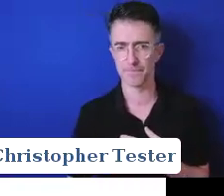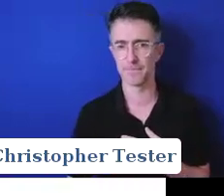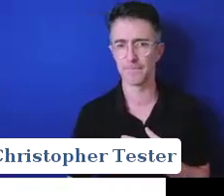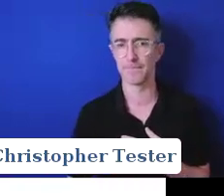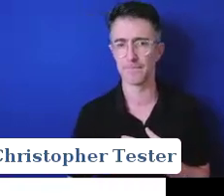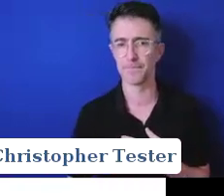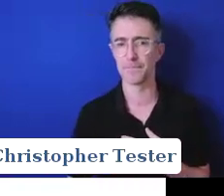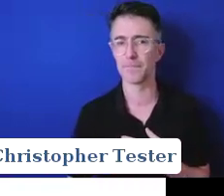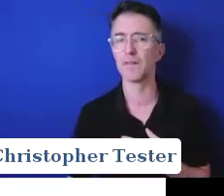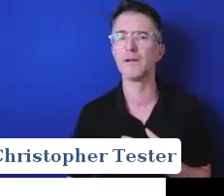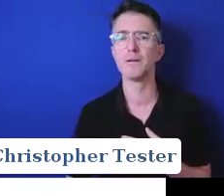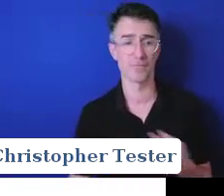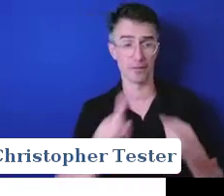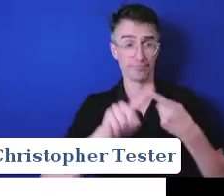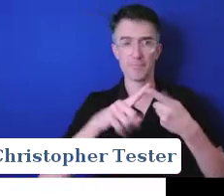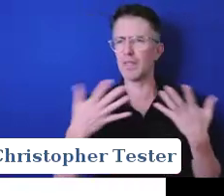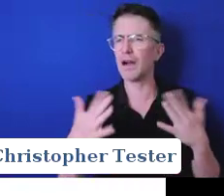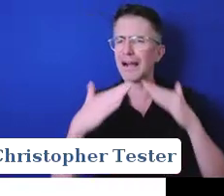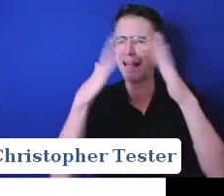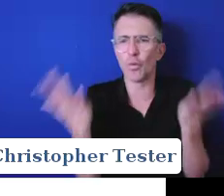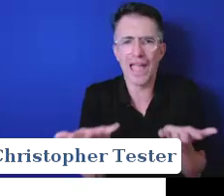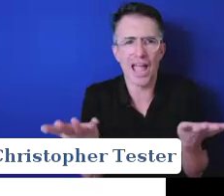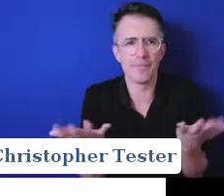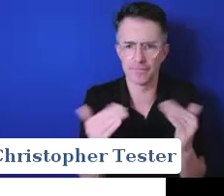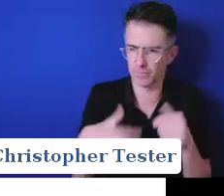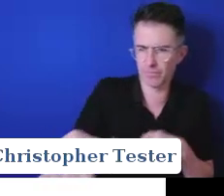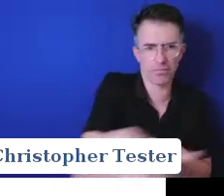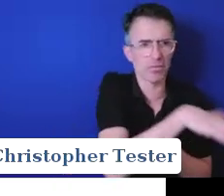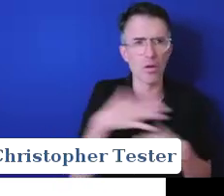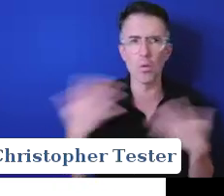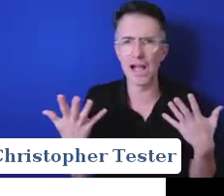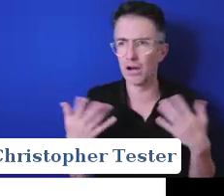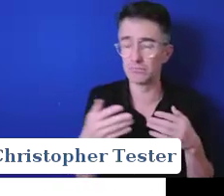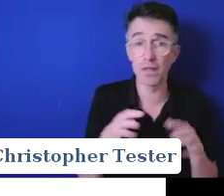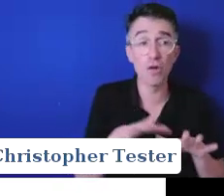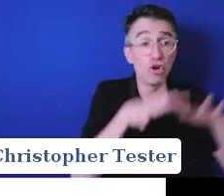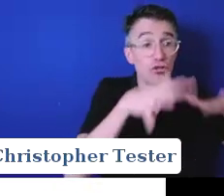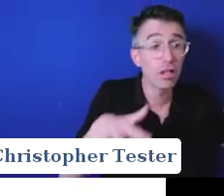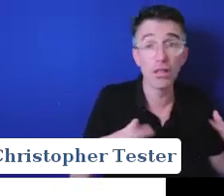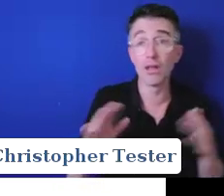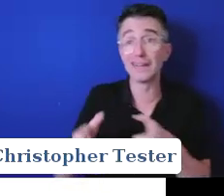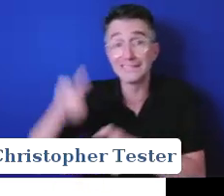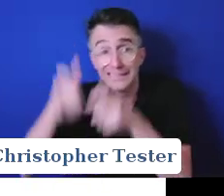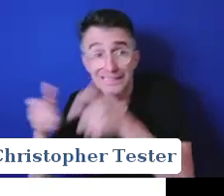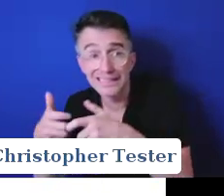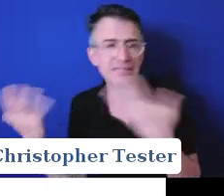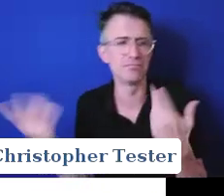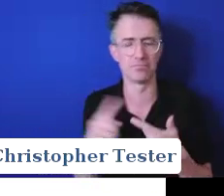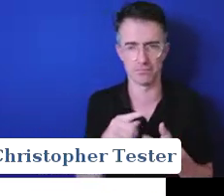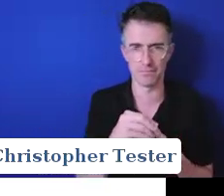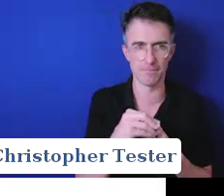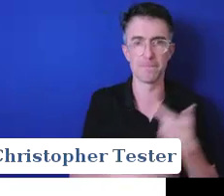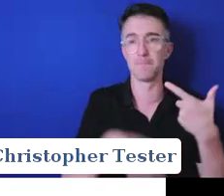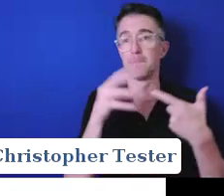city. Next step is enumeration by town. We conduct a